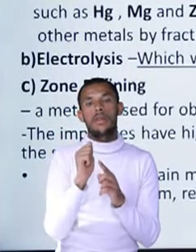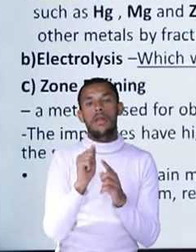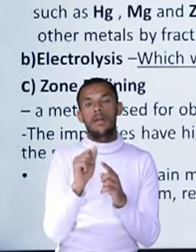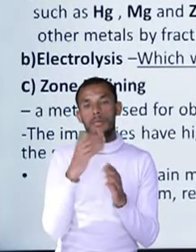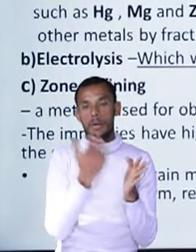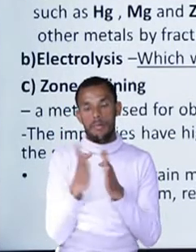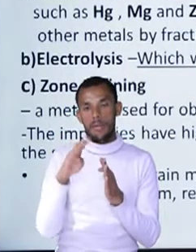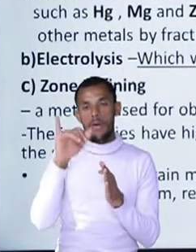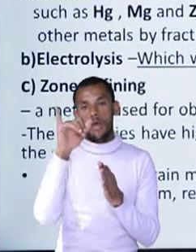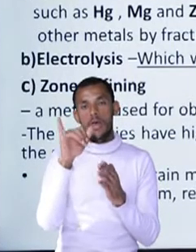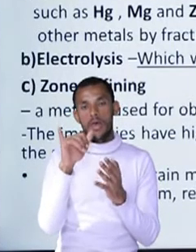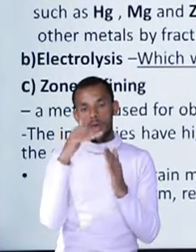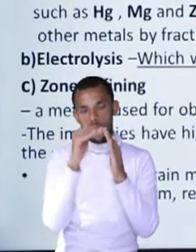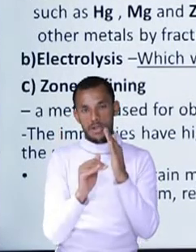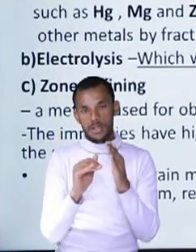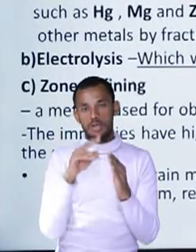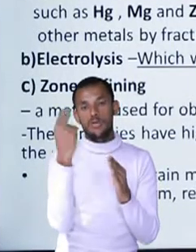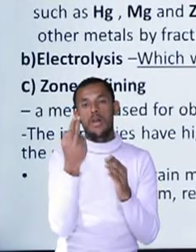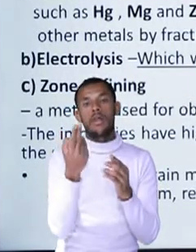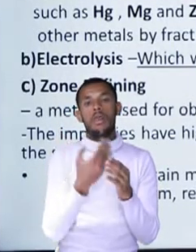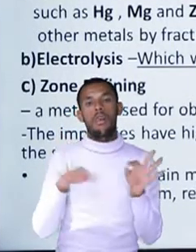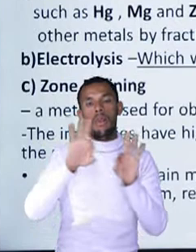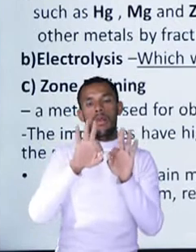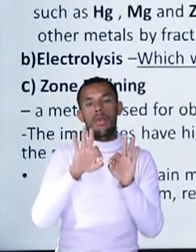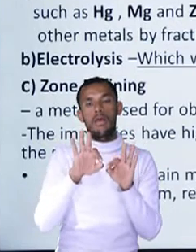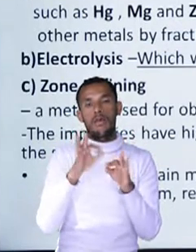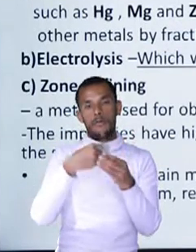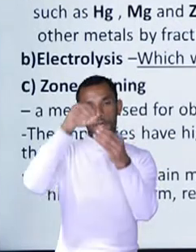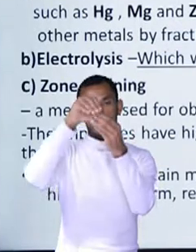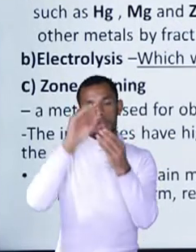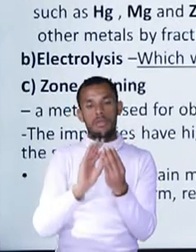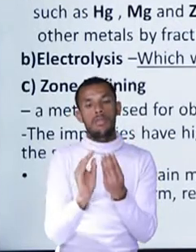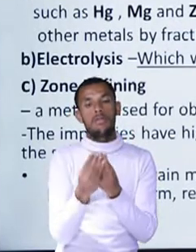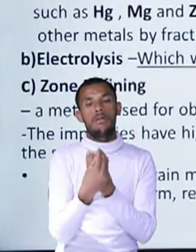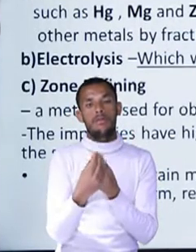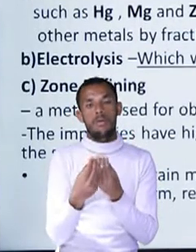reduction usually need further treatment to remove impurities. This is further treatment.